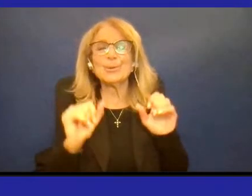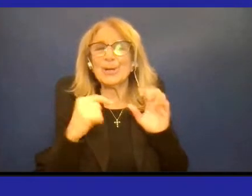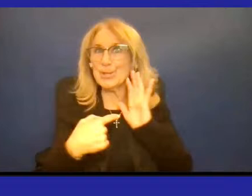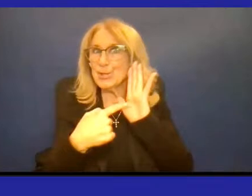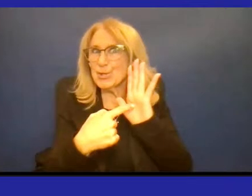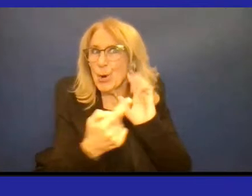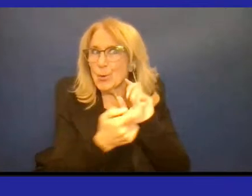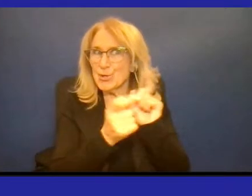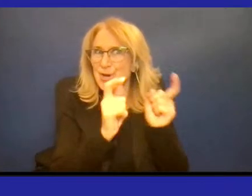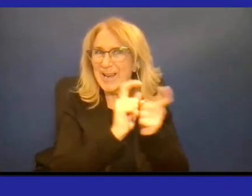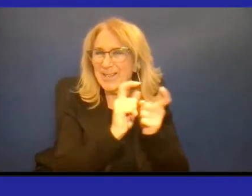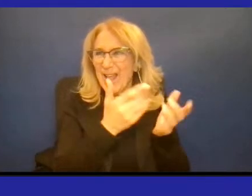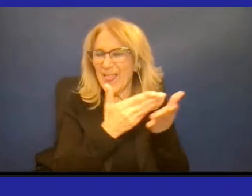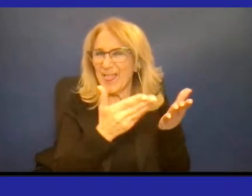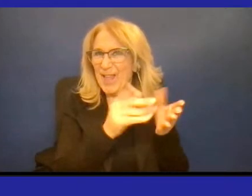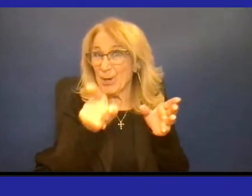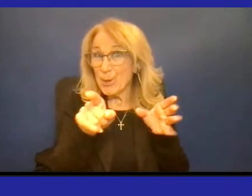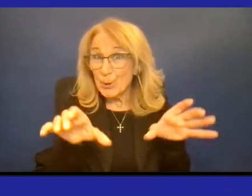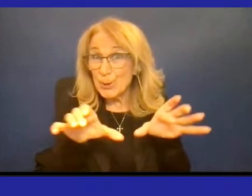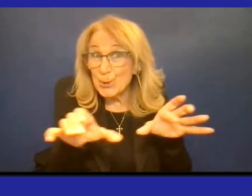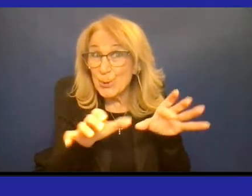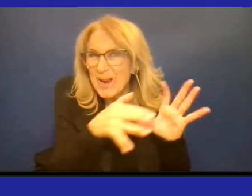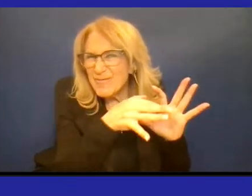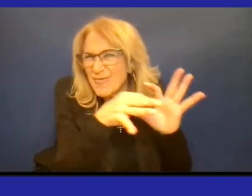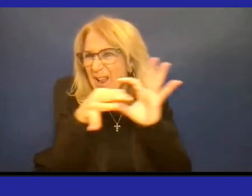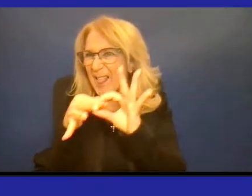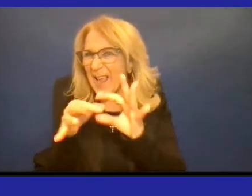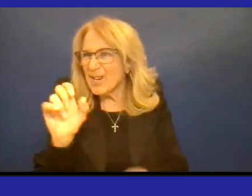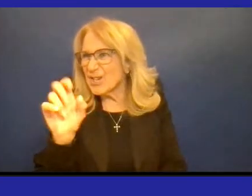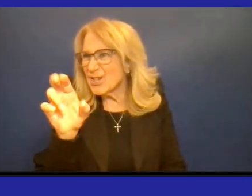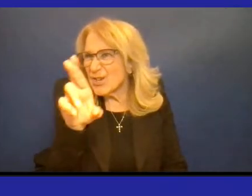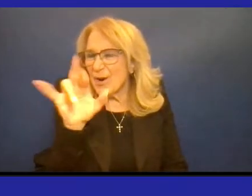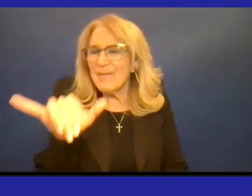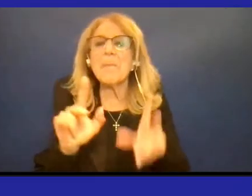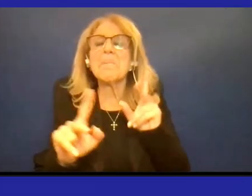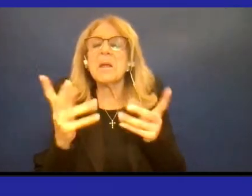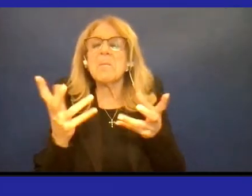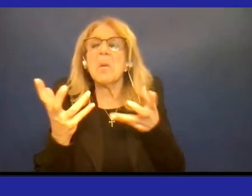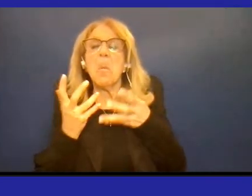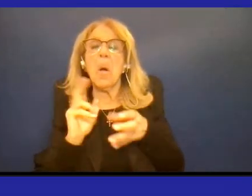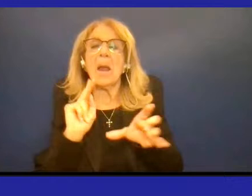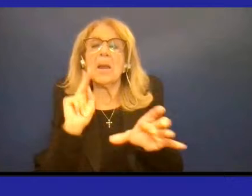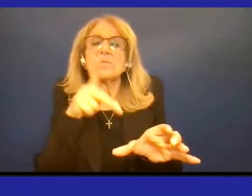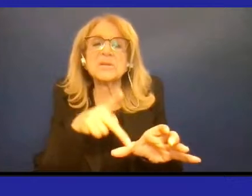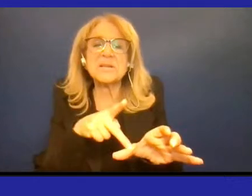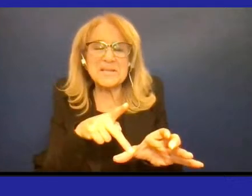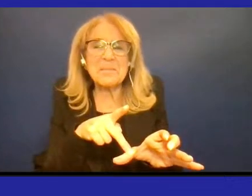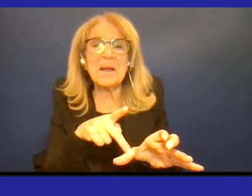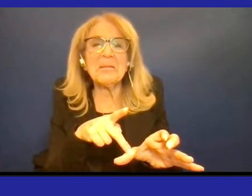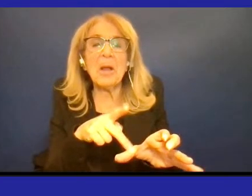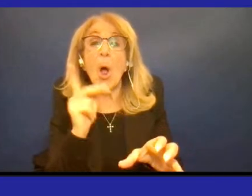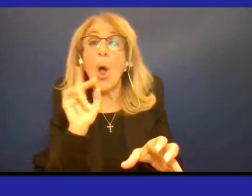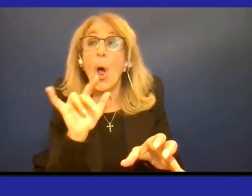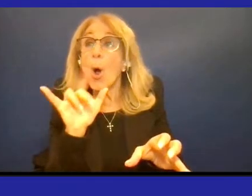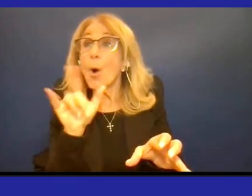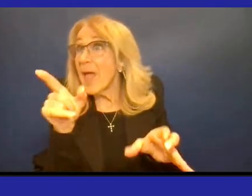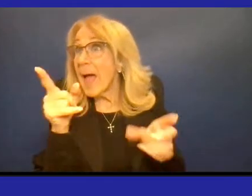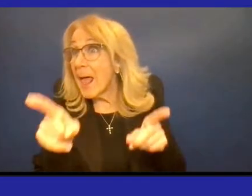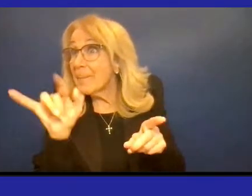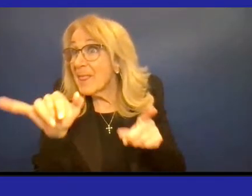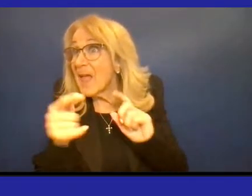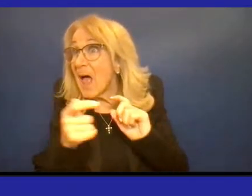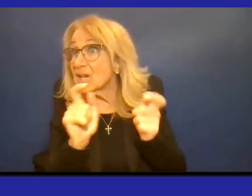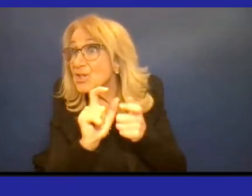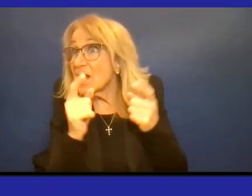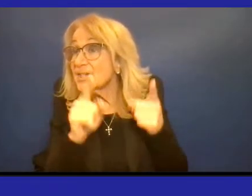doing in response to surveys, it makes people want to participate Yeah. in the survey. Yeah, absolutely. And so And that's what do we're